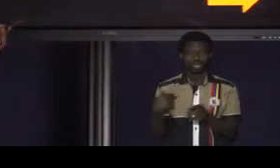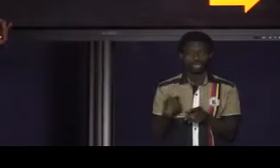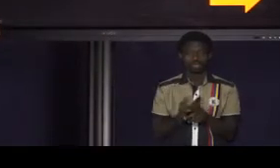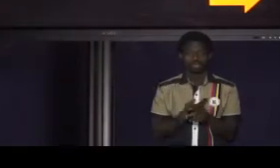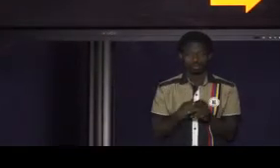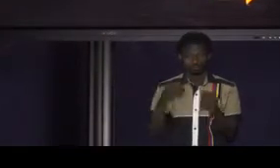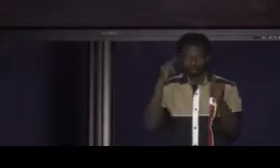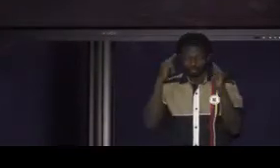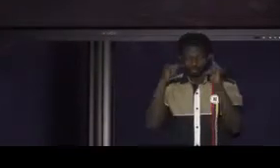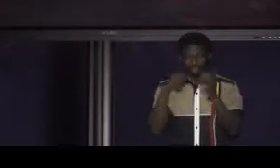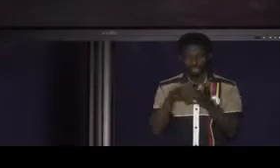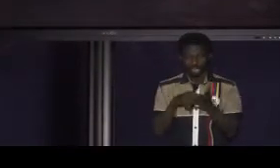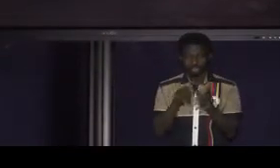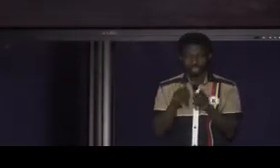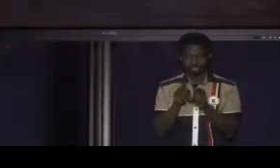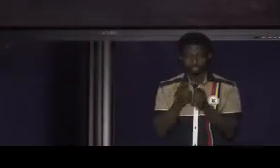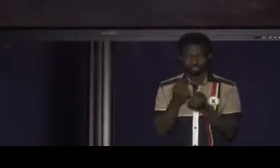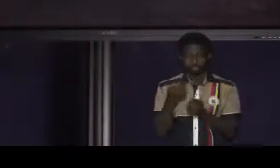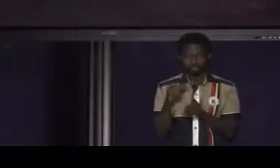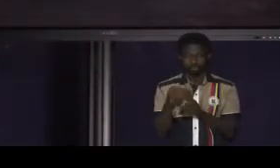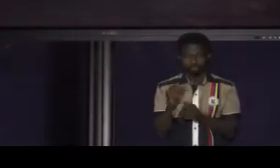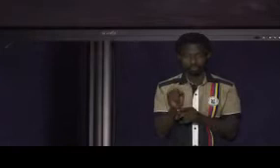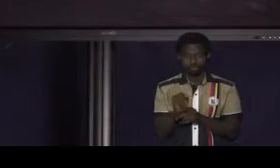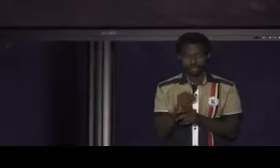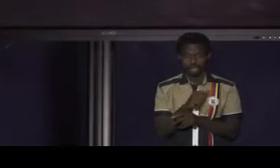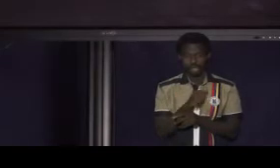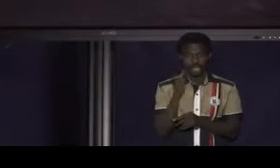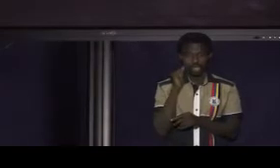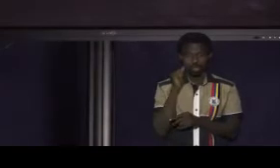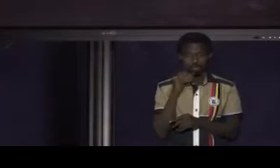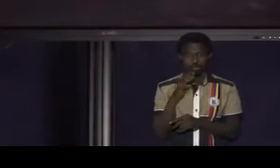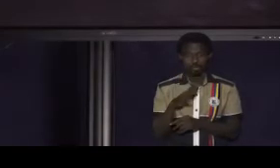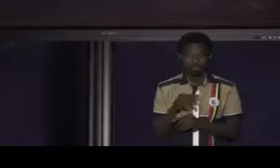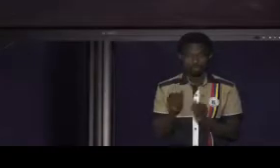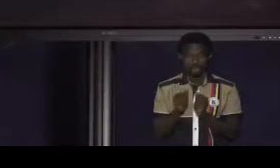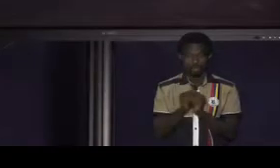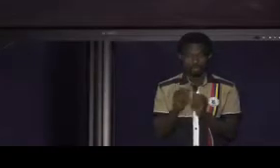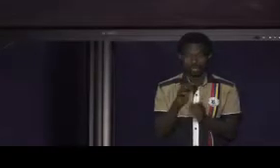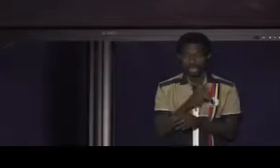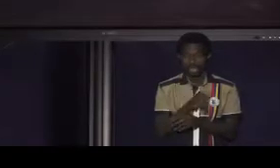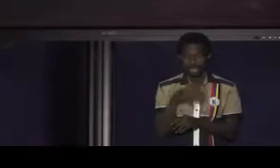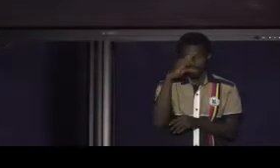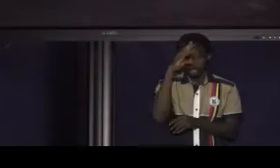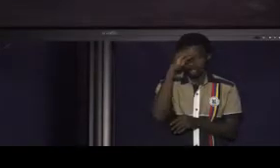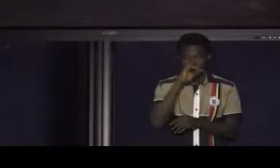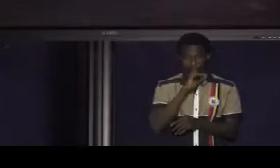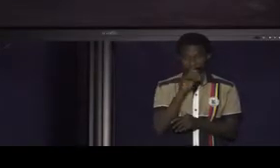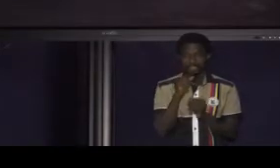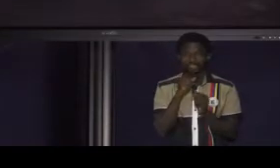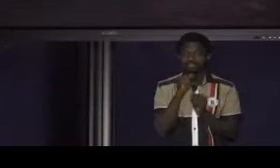consider this group of words. A woman without a man is nothing.